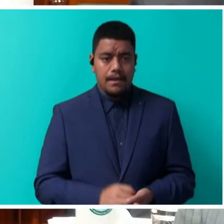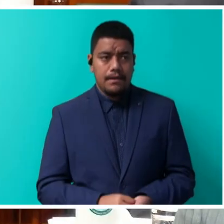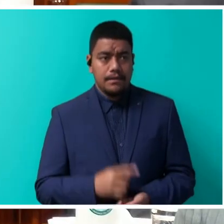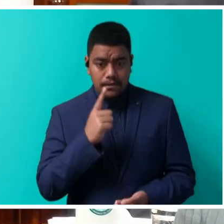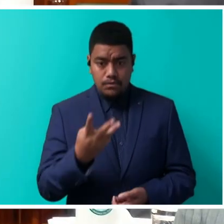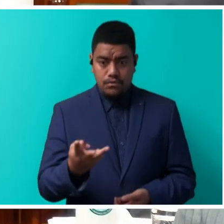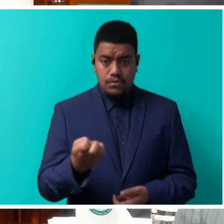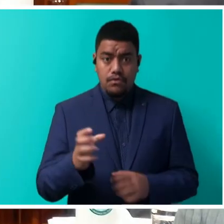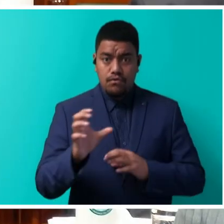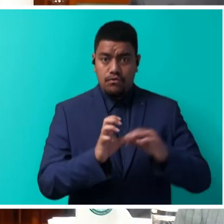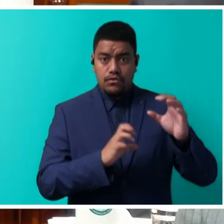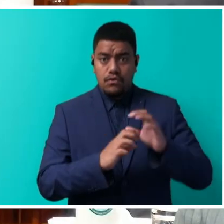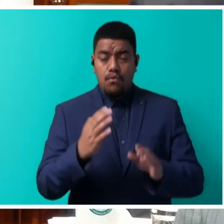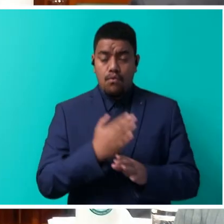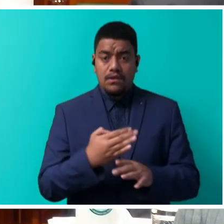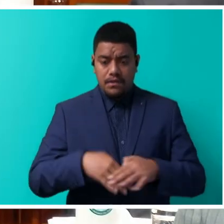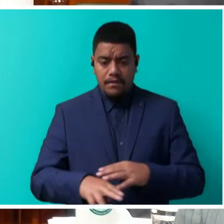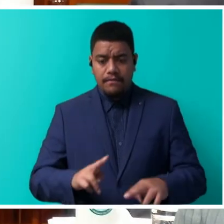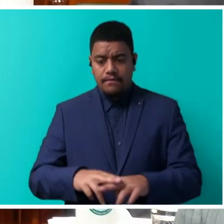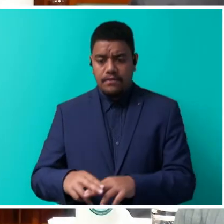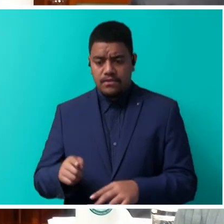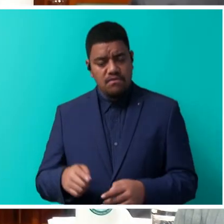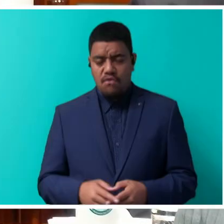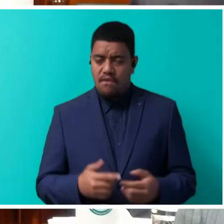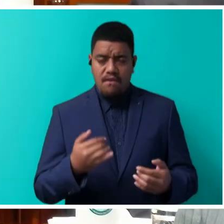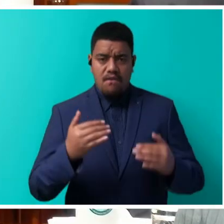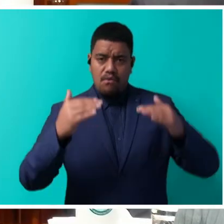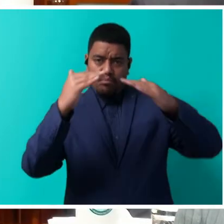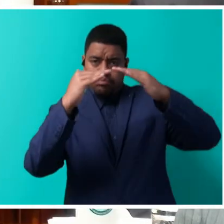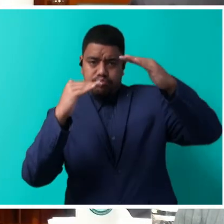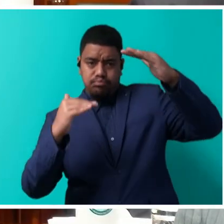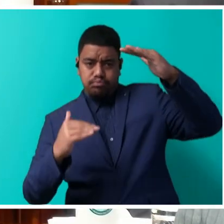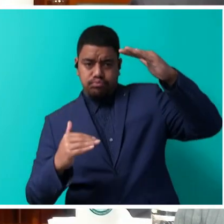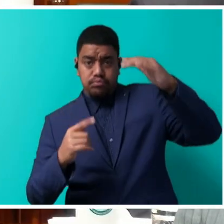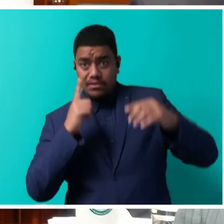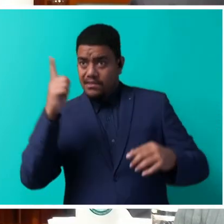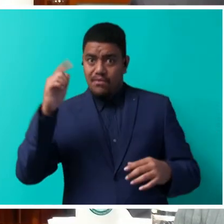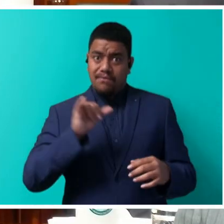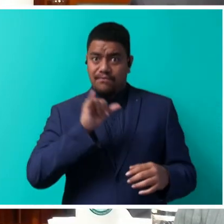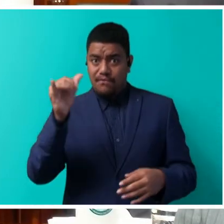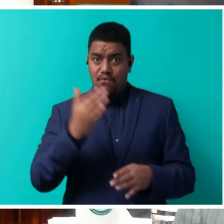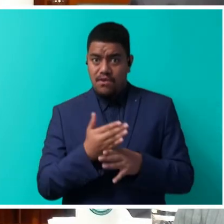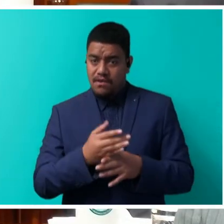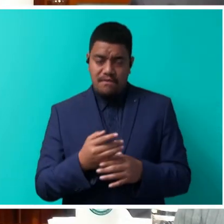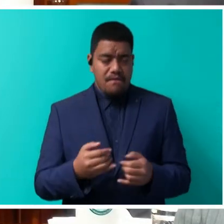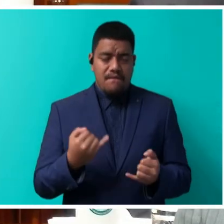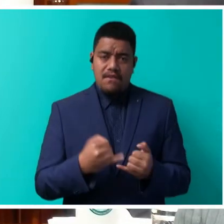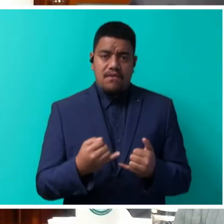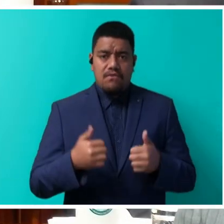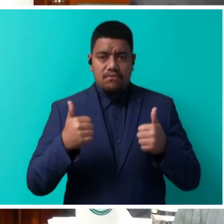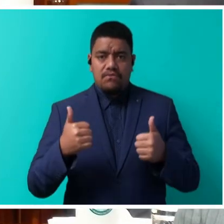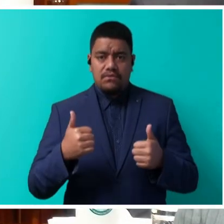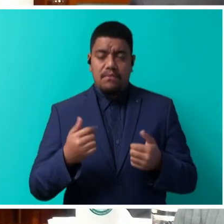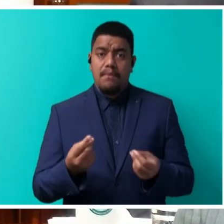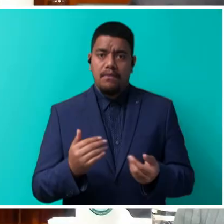wages of construction workers in Fiji, this is a far cry. So they've made themselves better, Mr. Speaker, and they continue